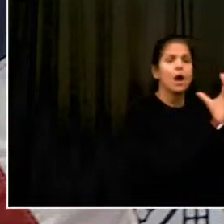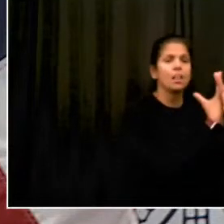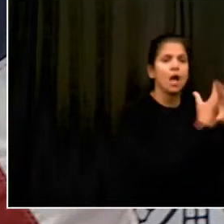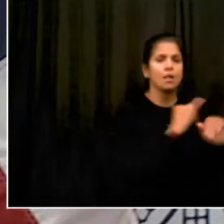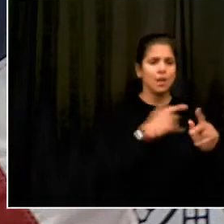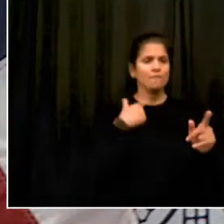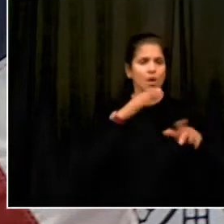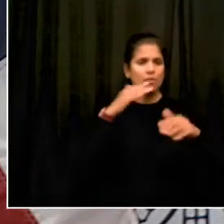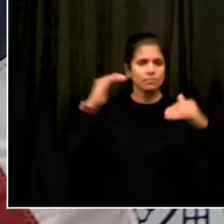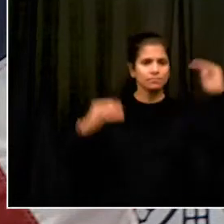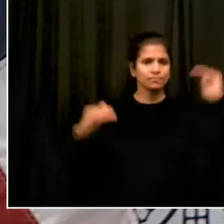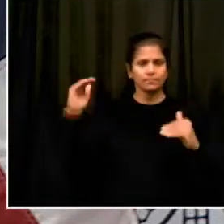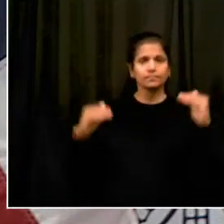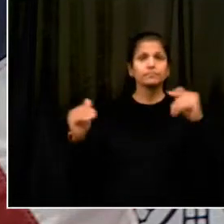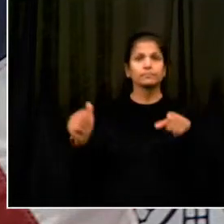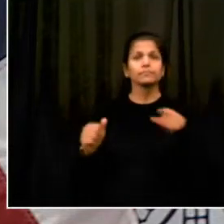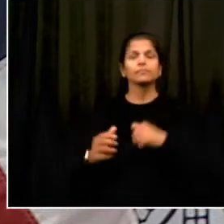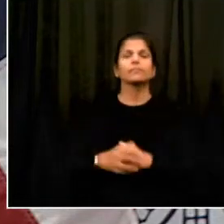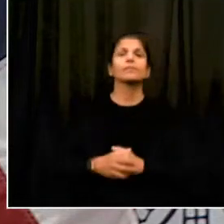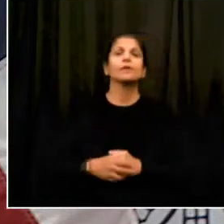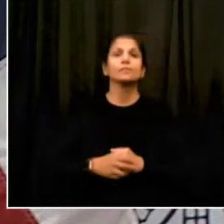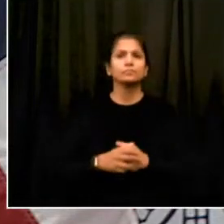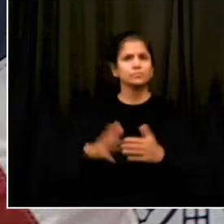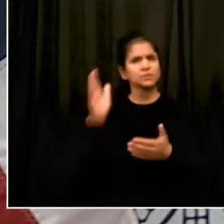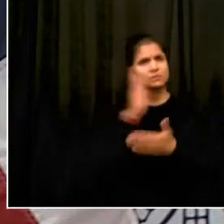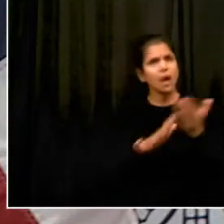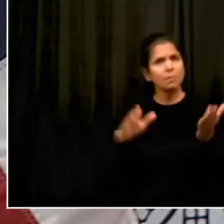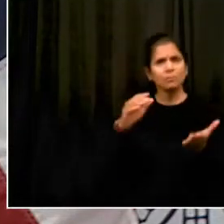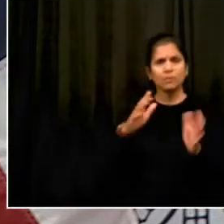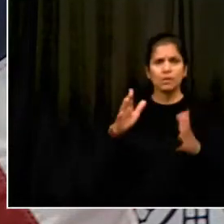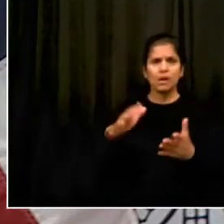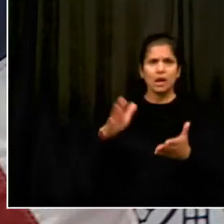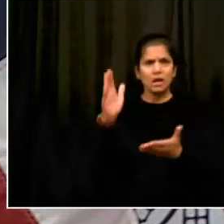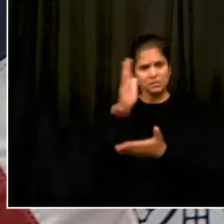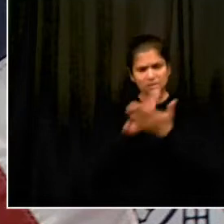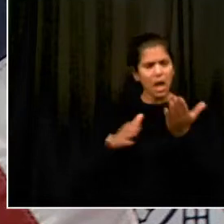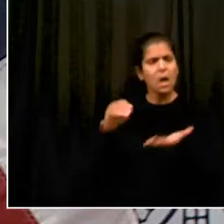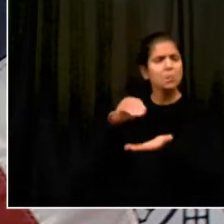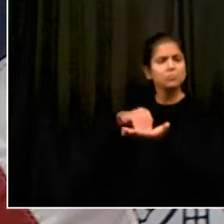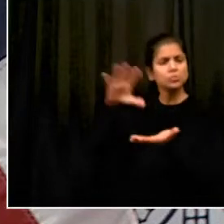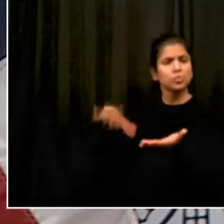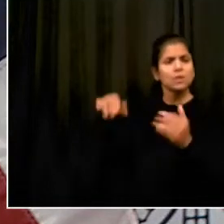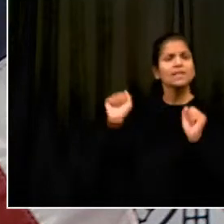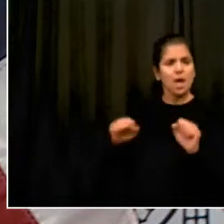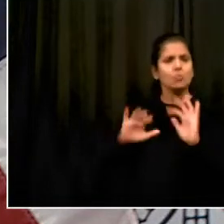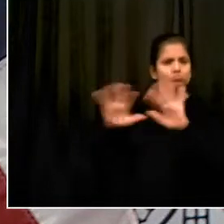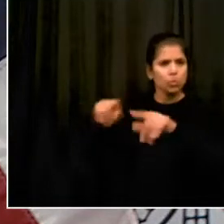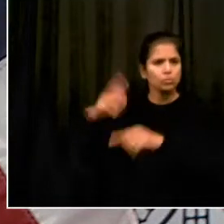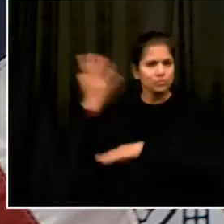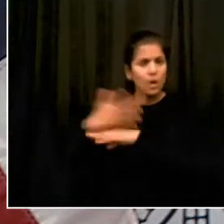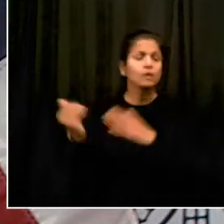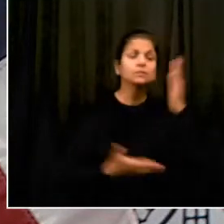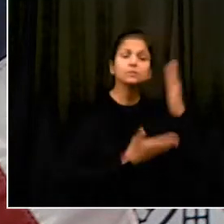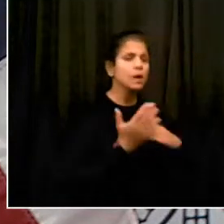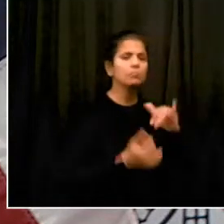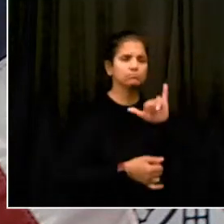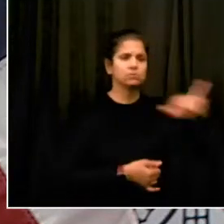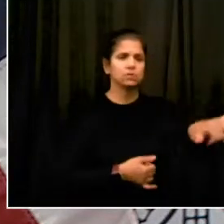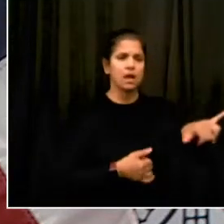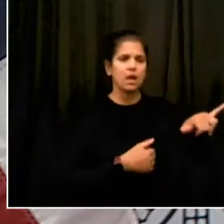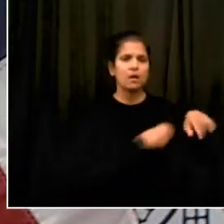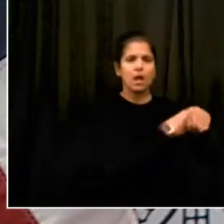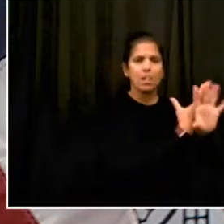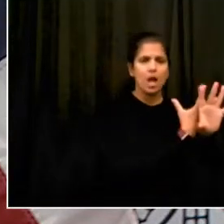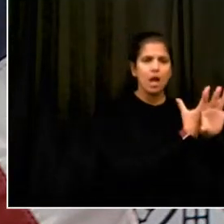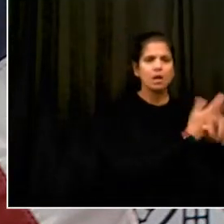case and quick action to address what the ramifications of the case would be, whether it means in some cases a classroom